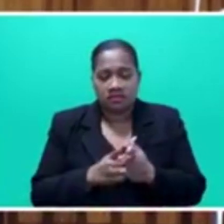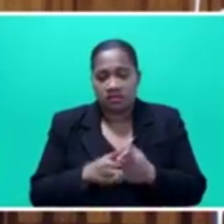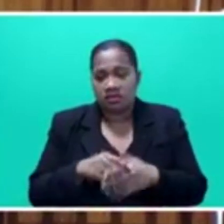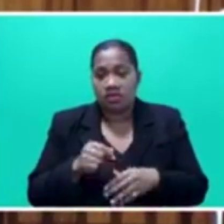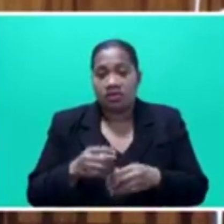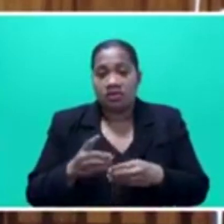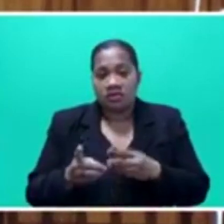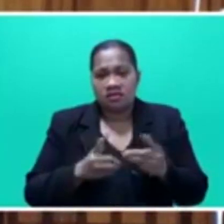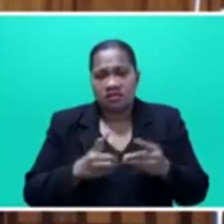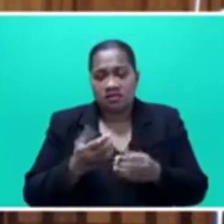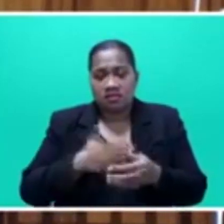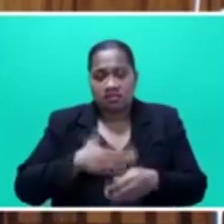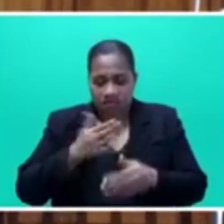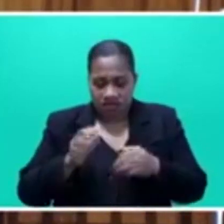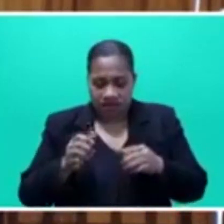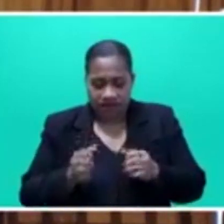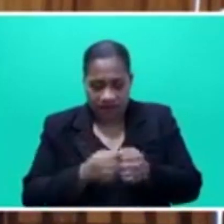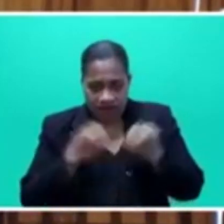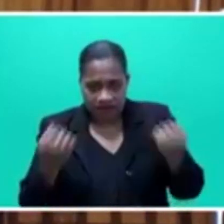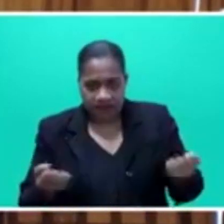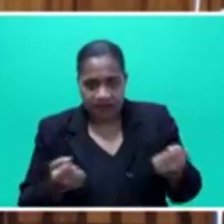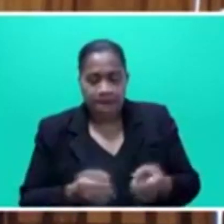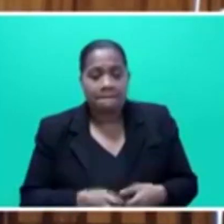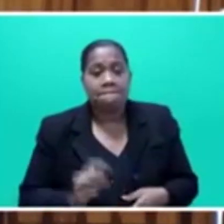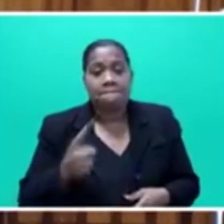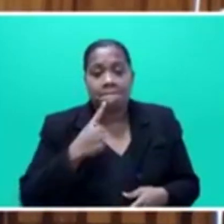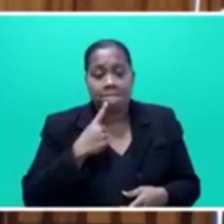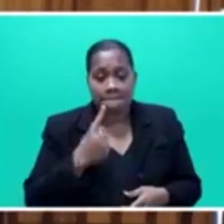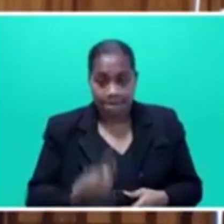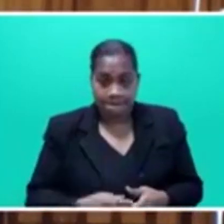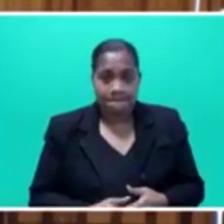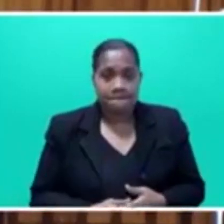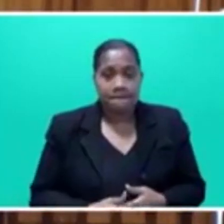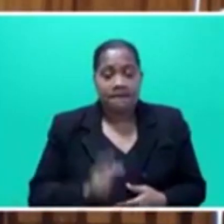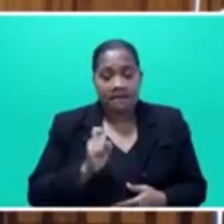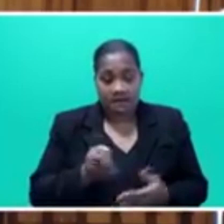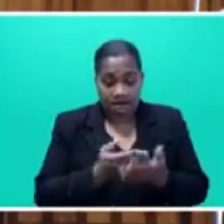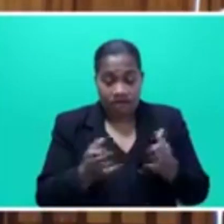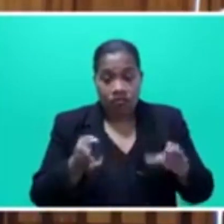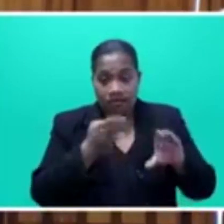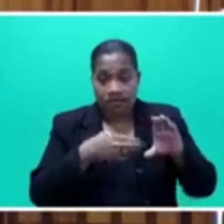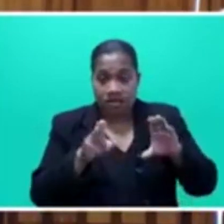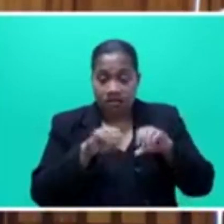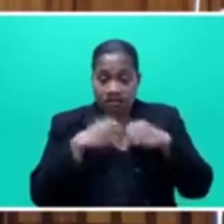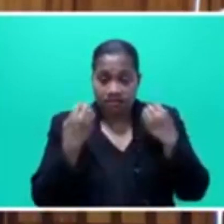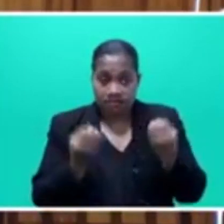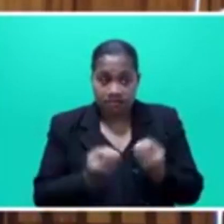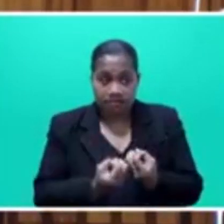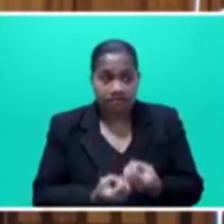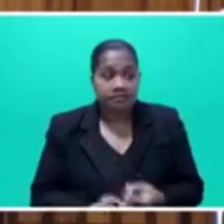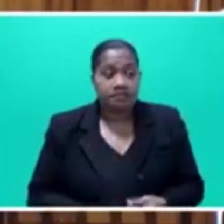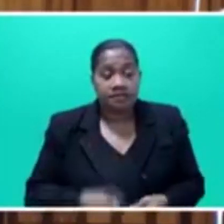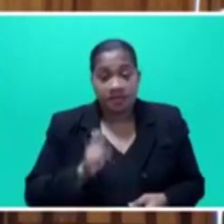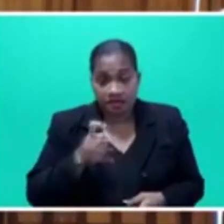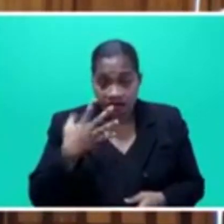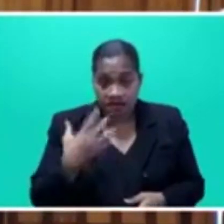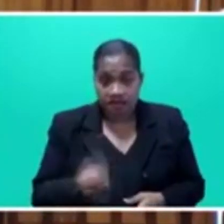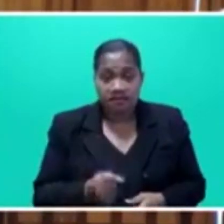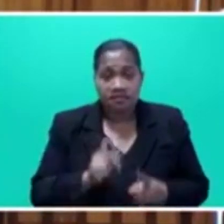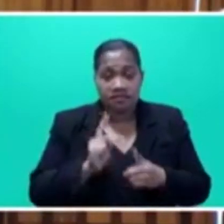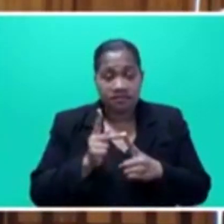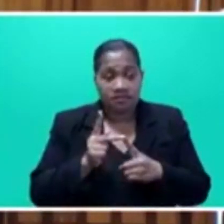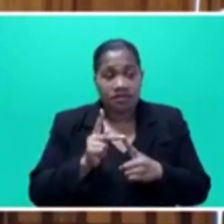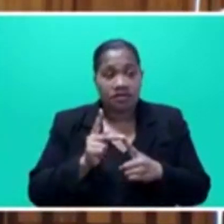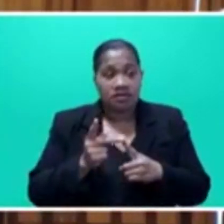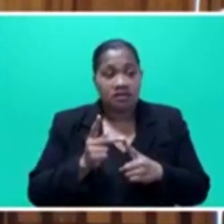directly or indirectly. What we have said previously, if you're a media organization, if you have a particular political